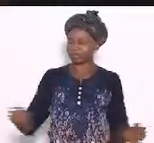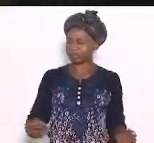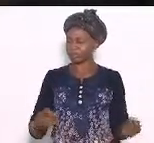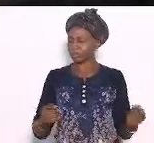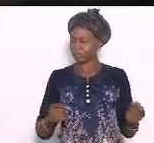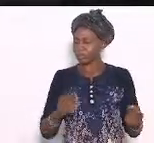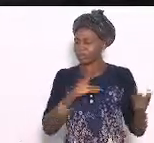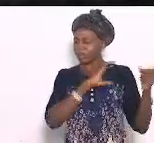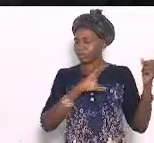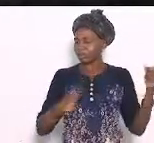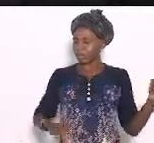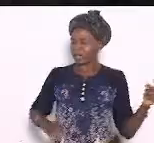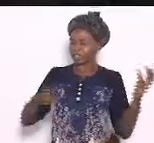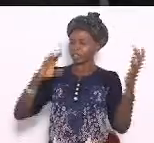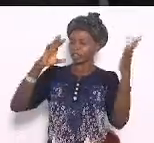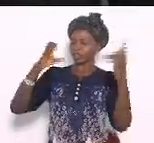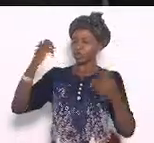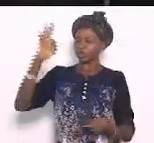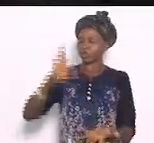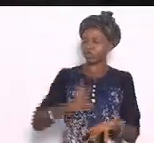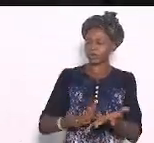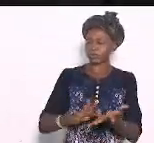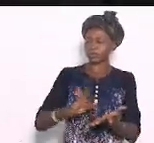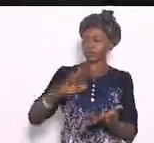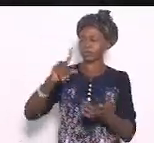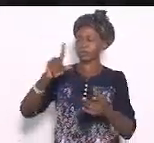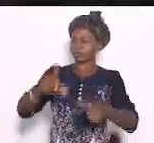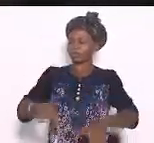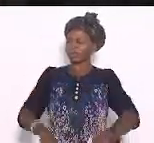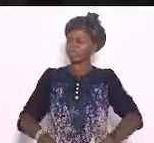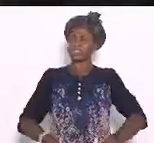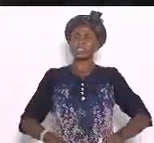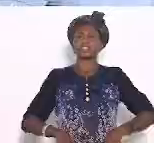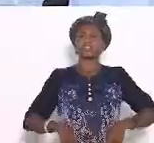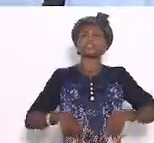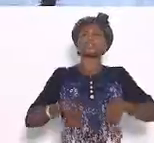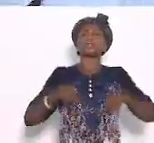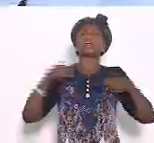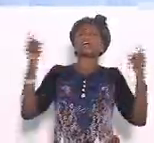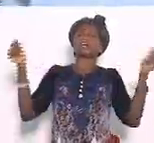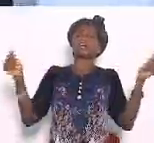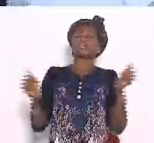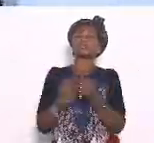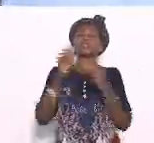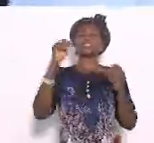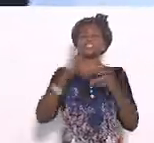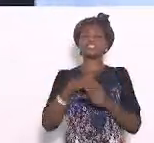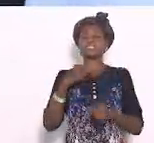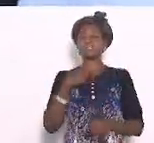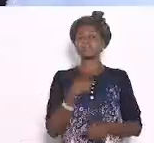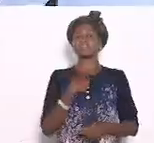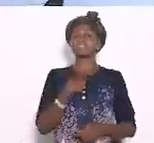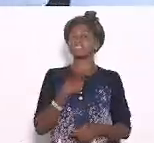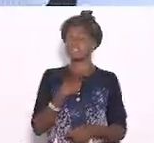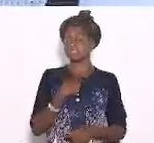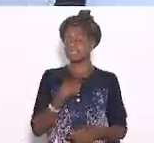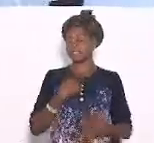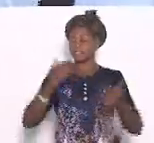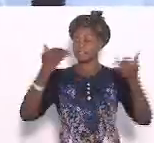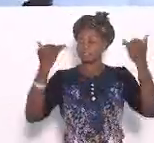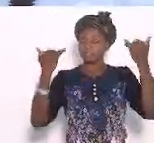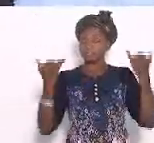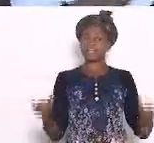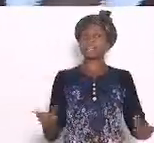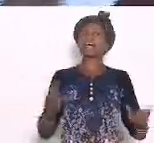god Of Glory d with me now